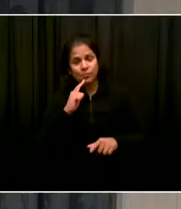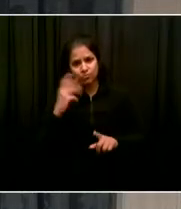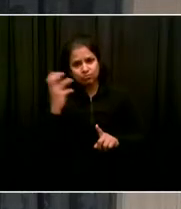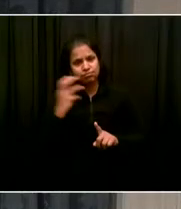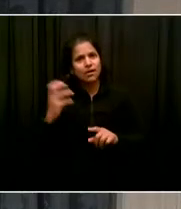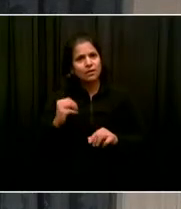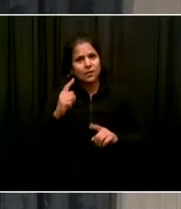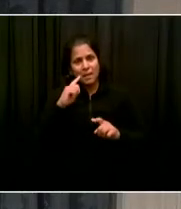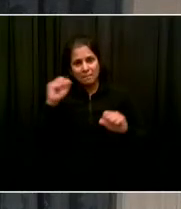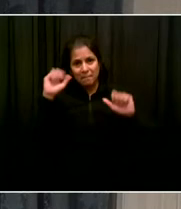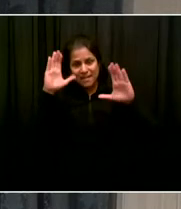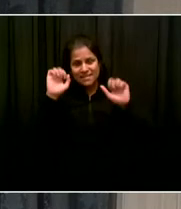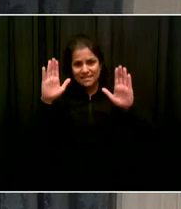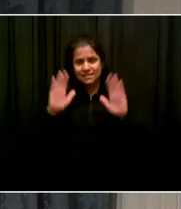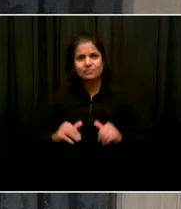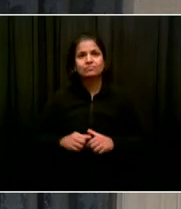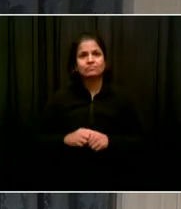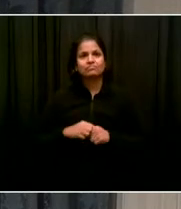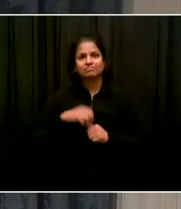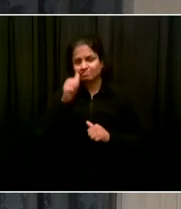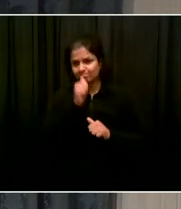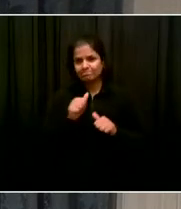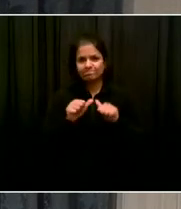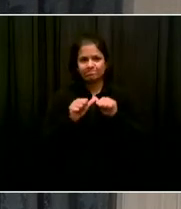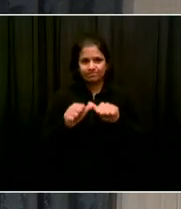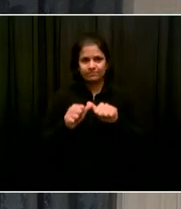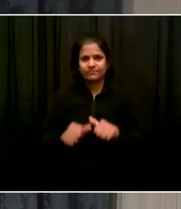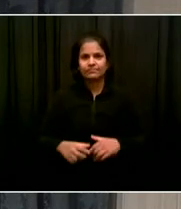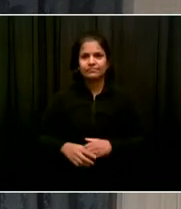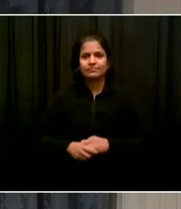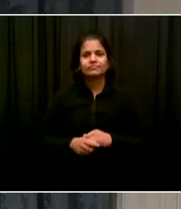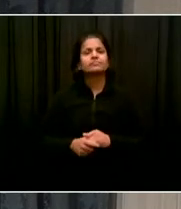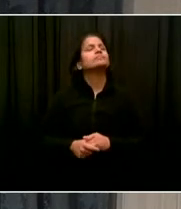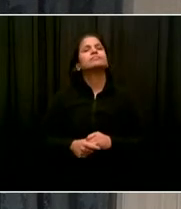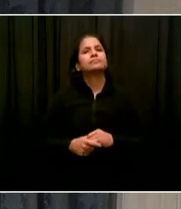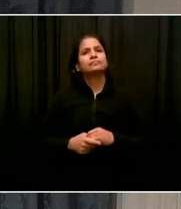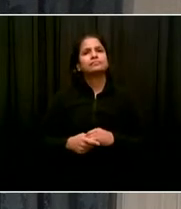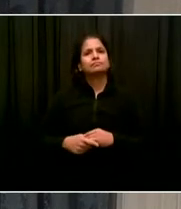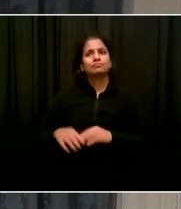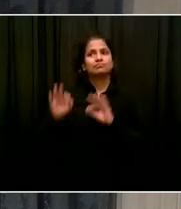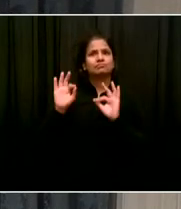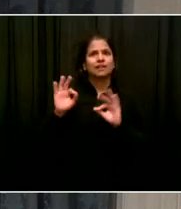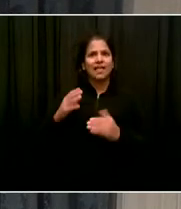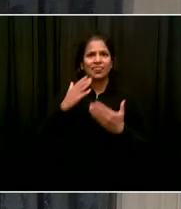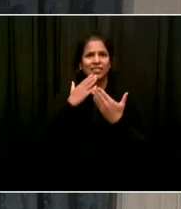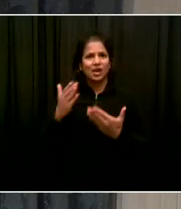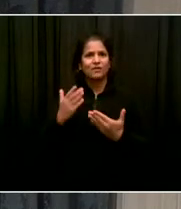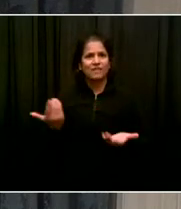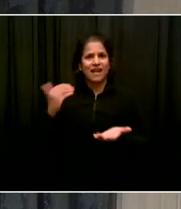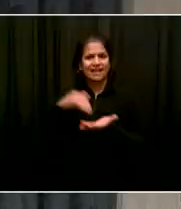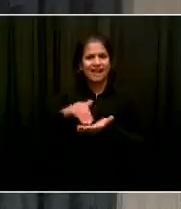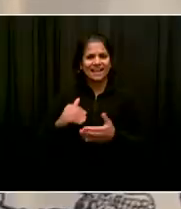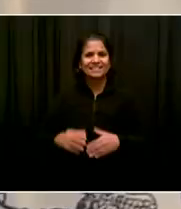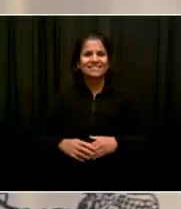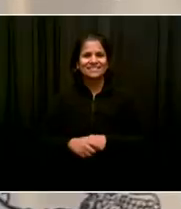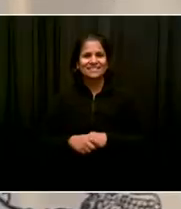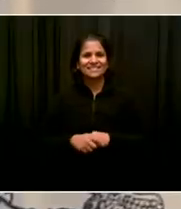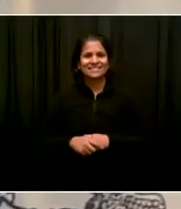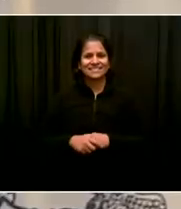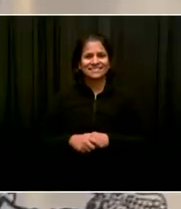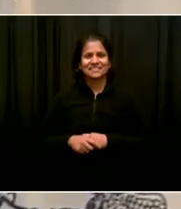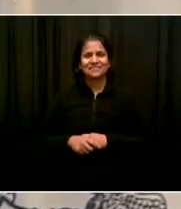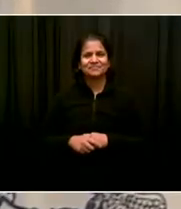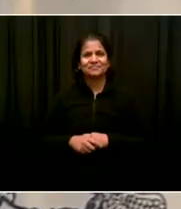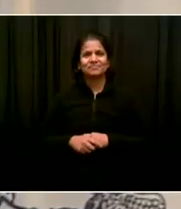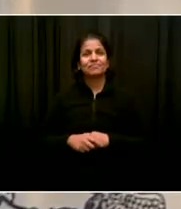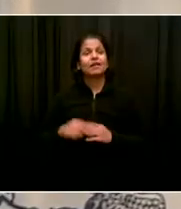That's it. That's the perfect way to describe us. Everyone, thank you. Thank you, Spike. And everyone, when I hear Spike